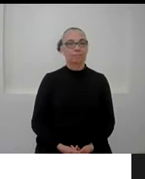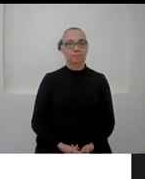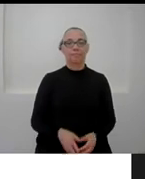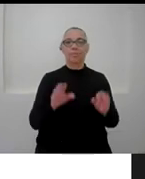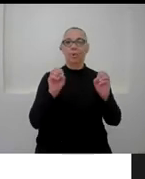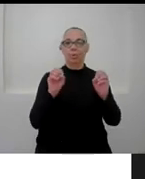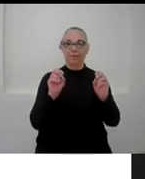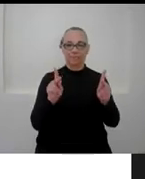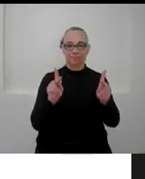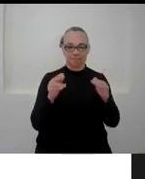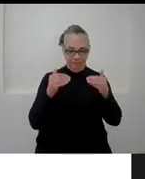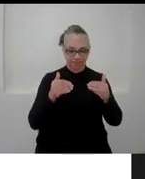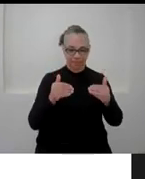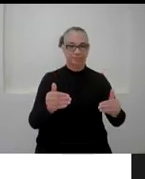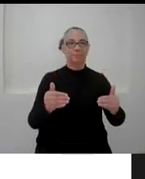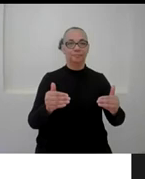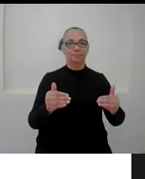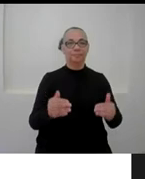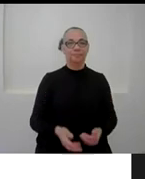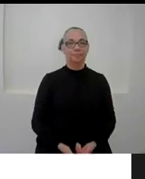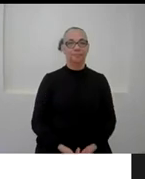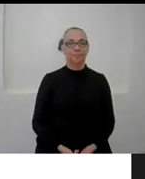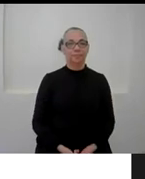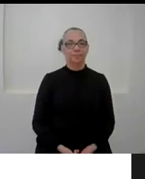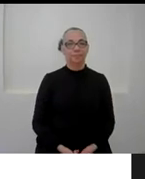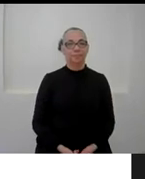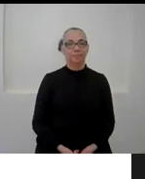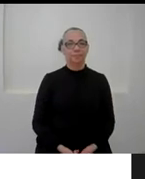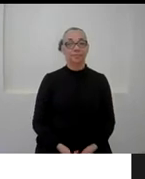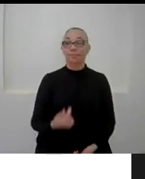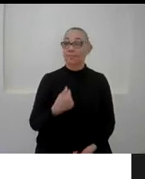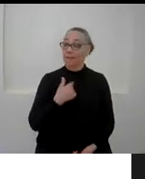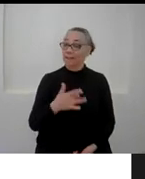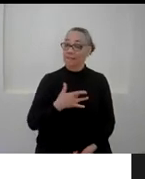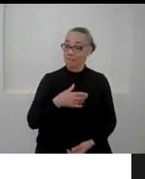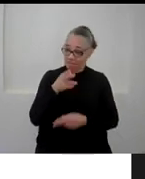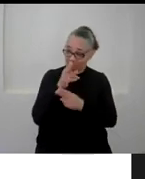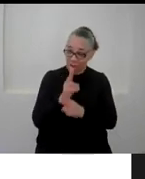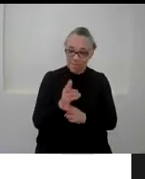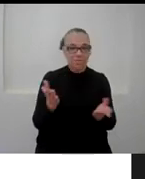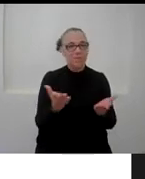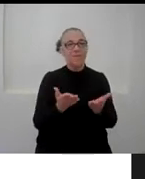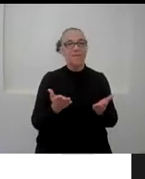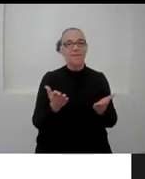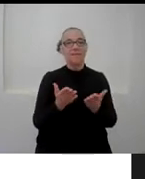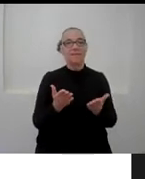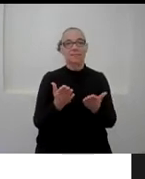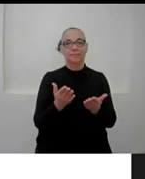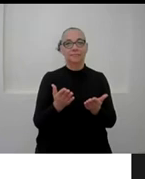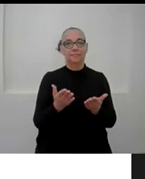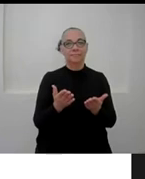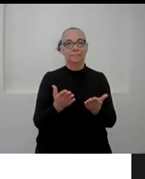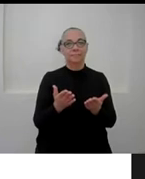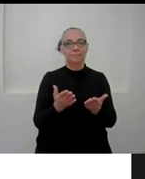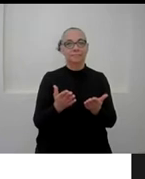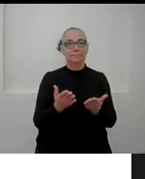Okay, there we go. There we go. Yes, I feel very honoured to be here. It's a